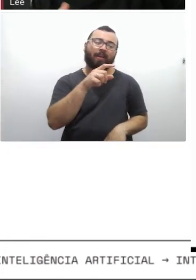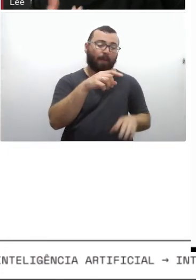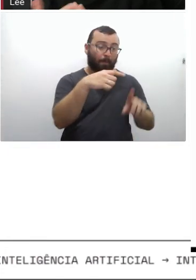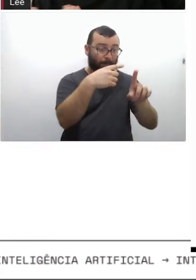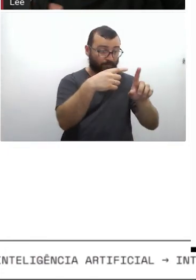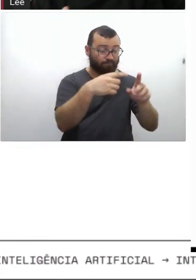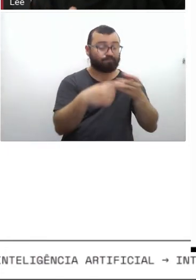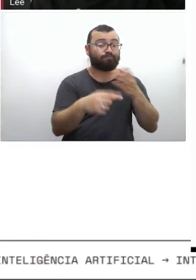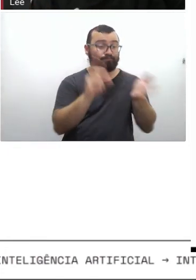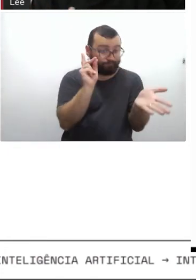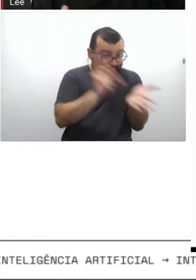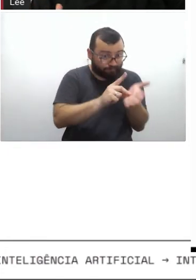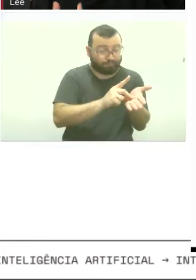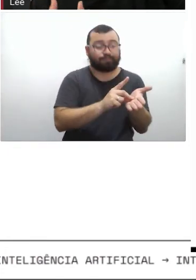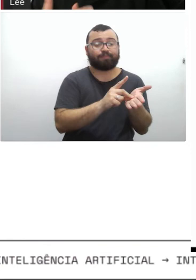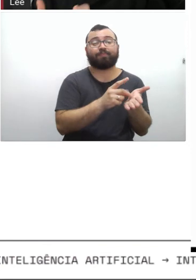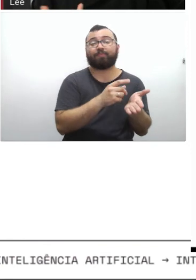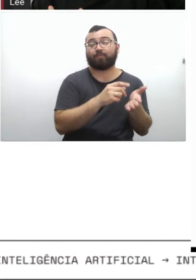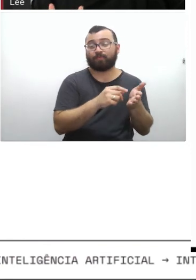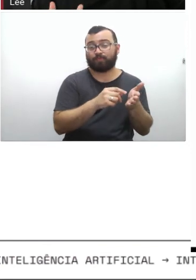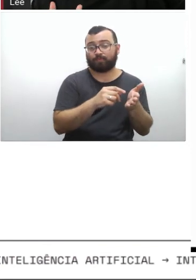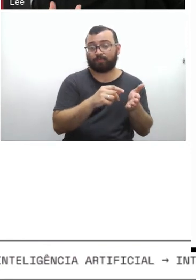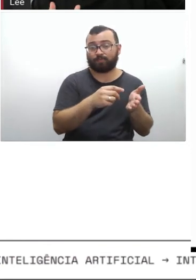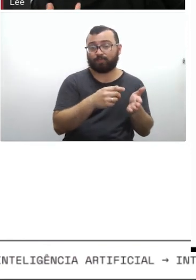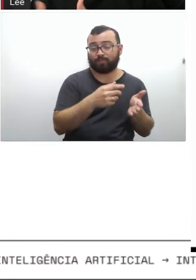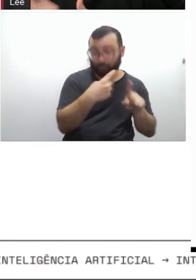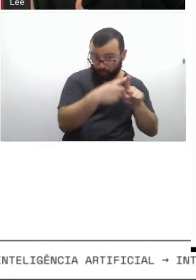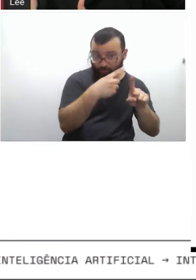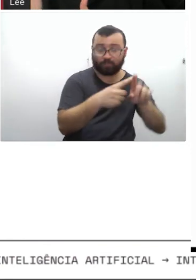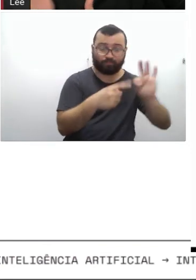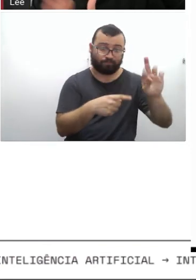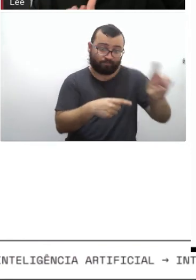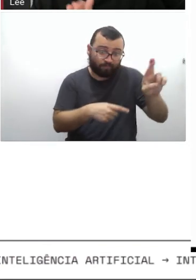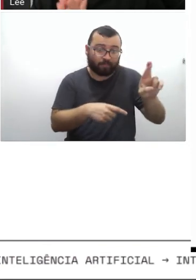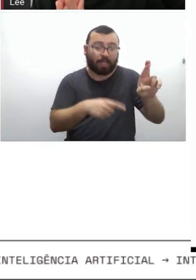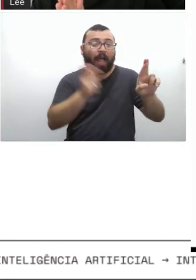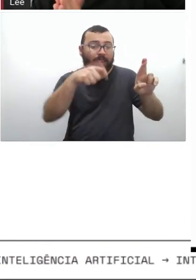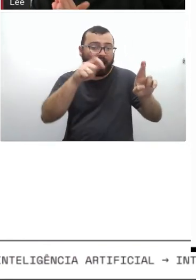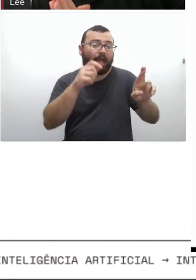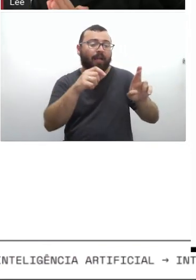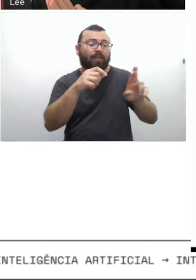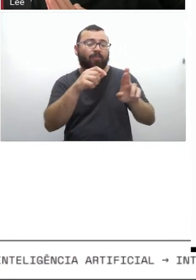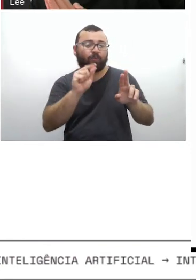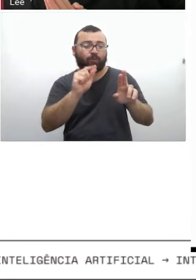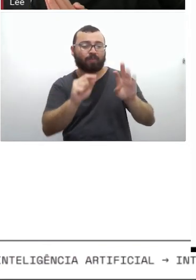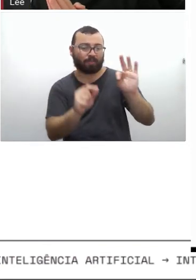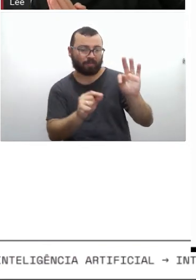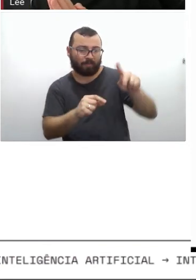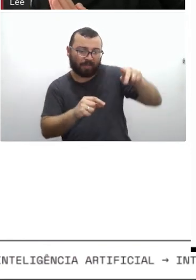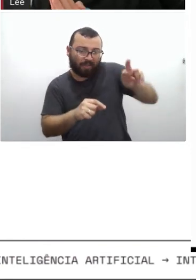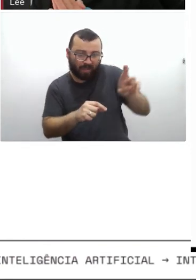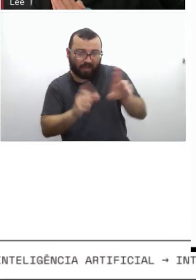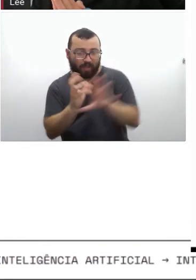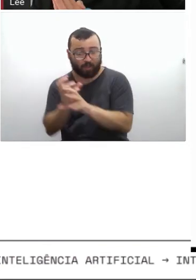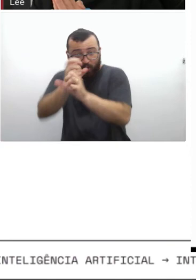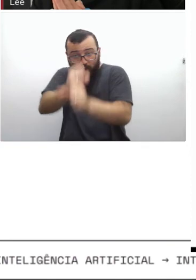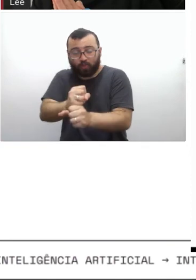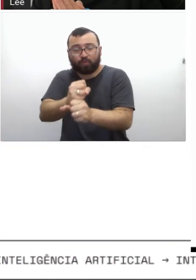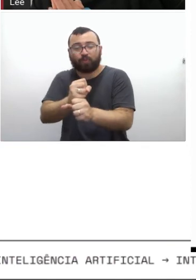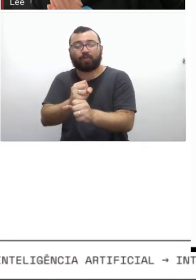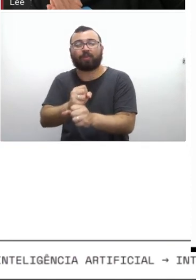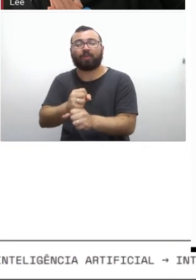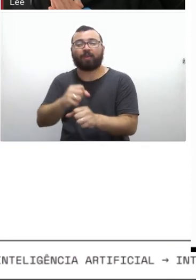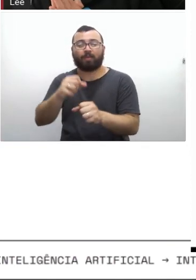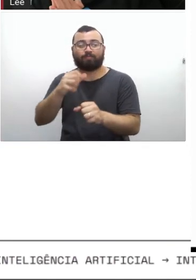TPR, the way how you calculate that is the total of all the TPs divided by the total of TPs plus the total